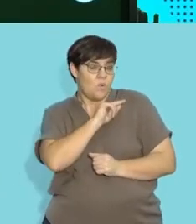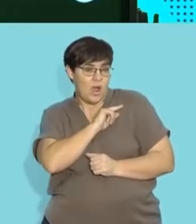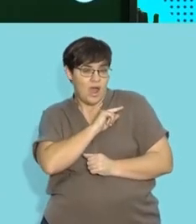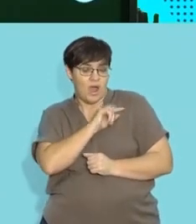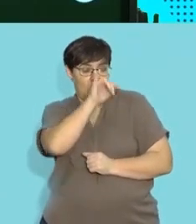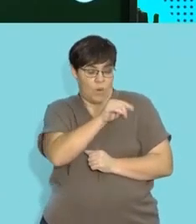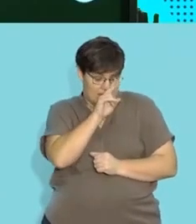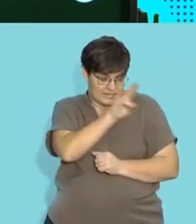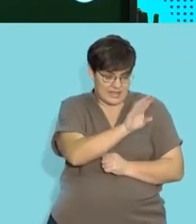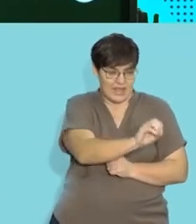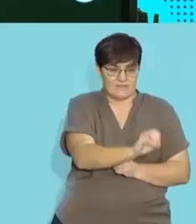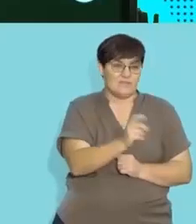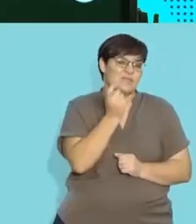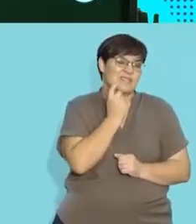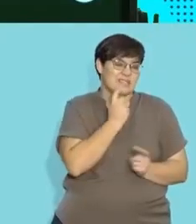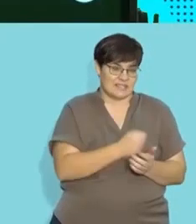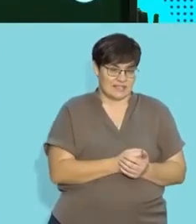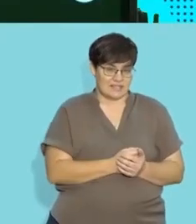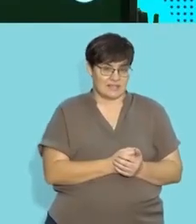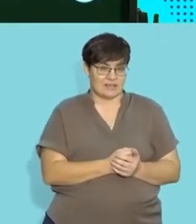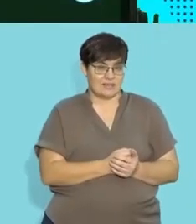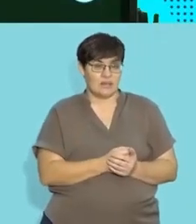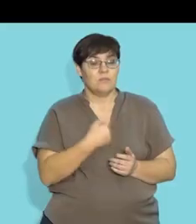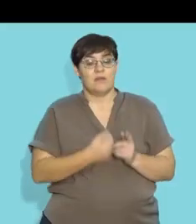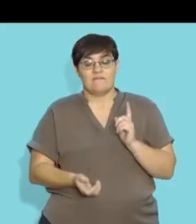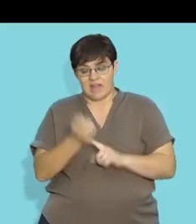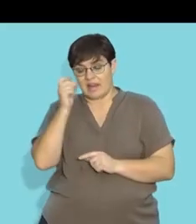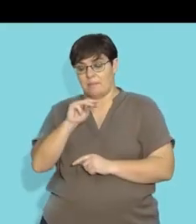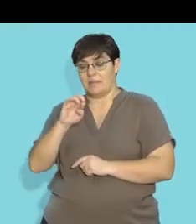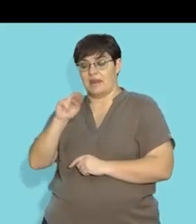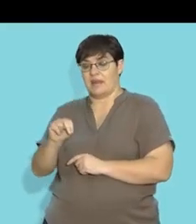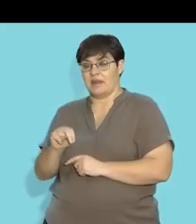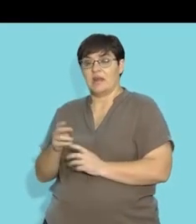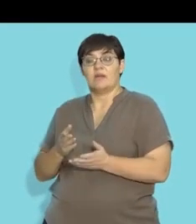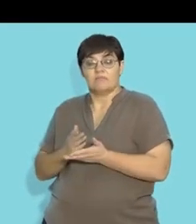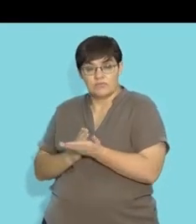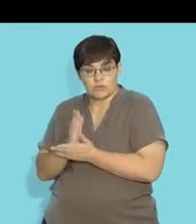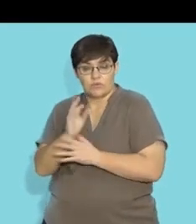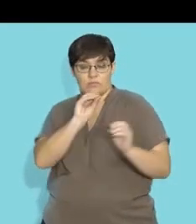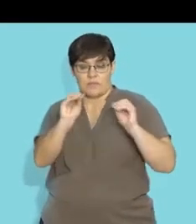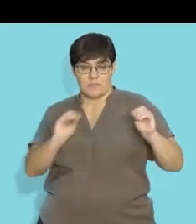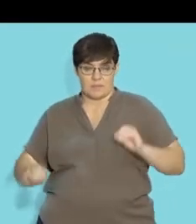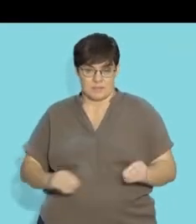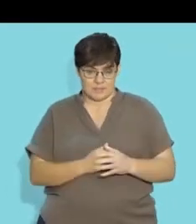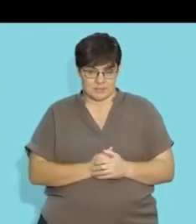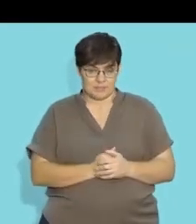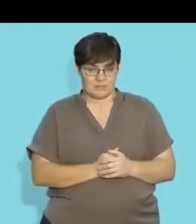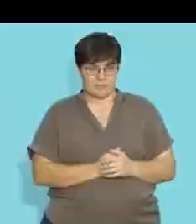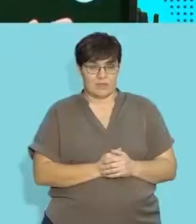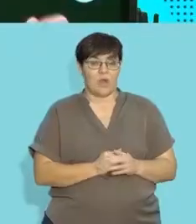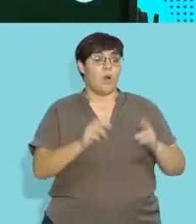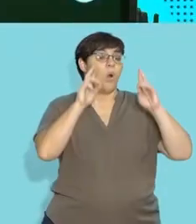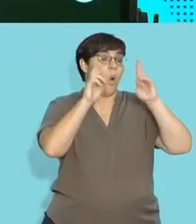line, okay? Because we can see the y, which is easy. I'll say find the mean, and it passes through the